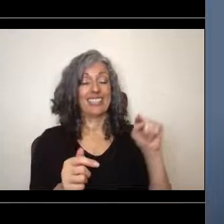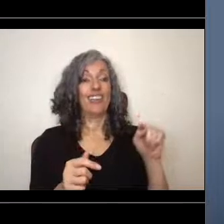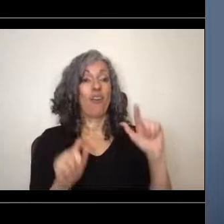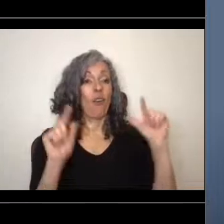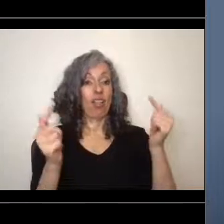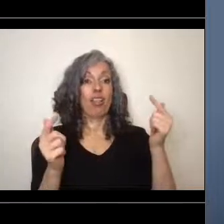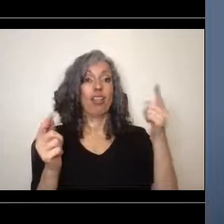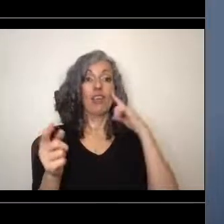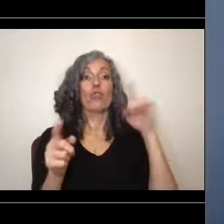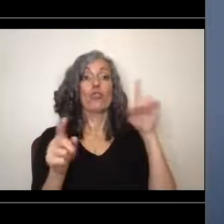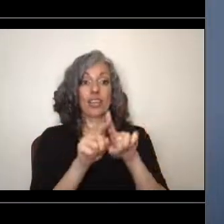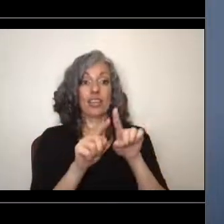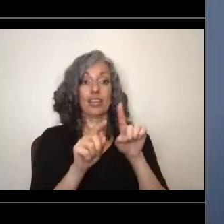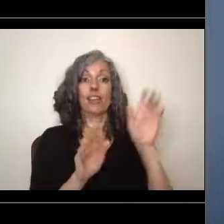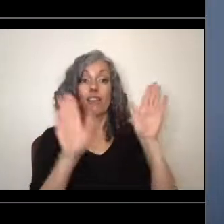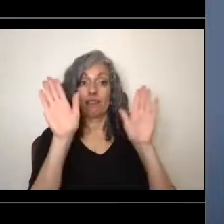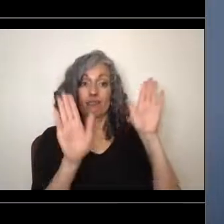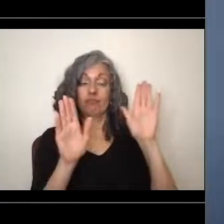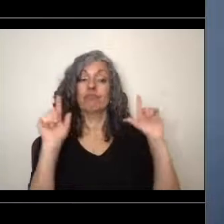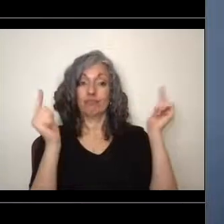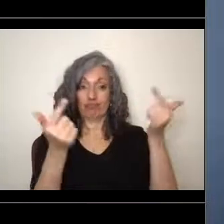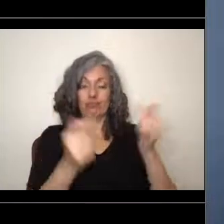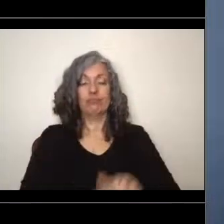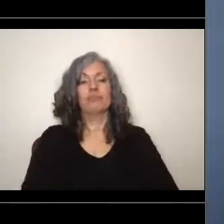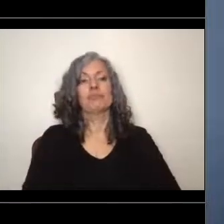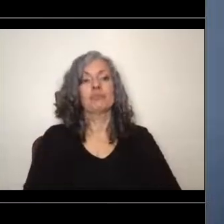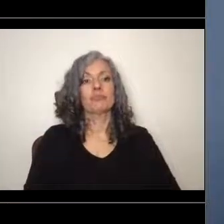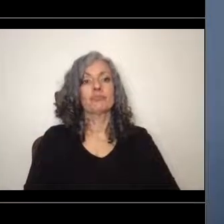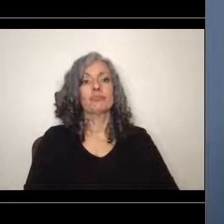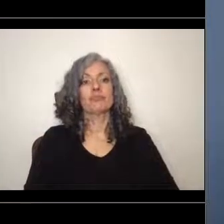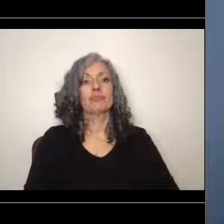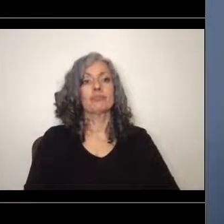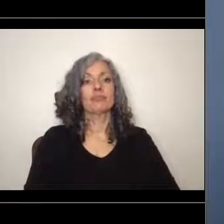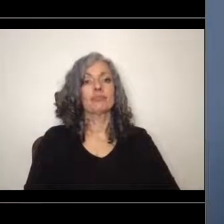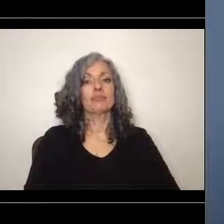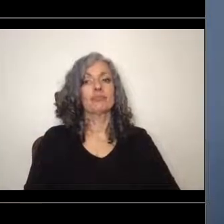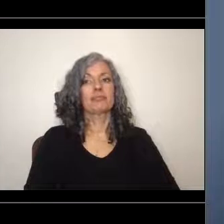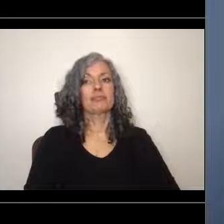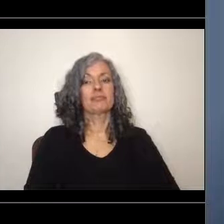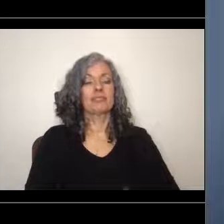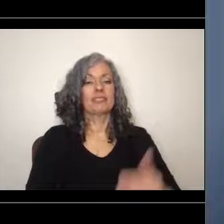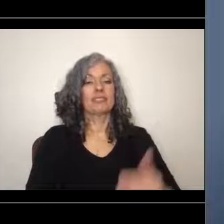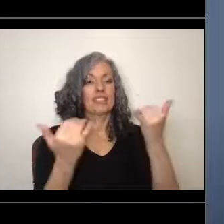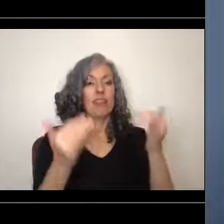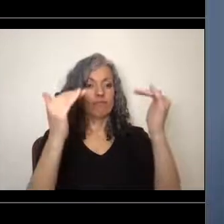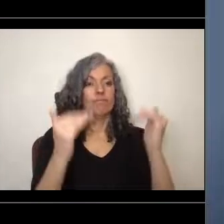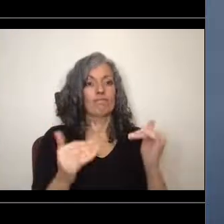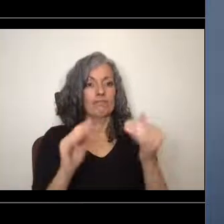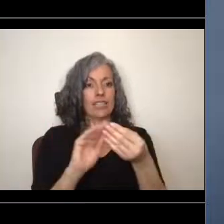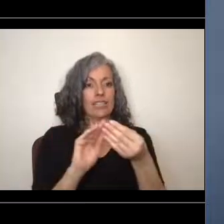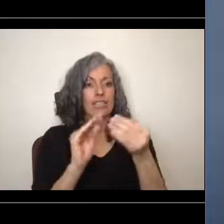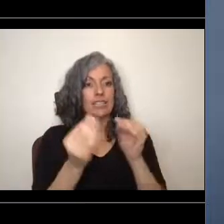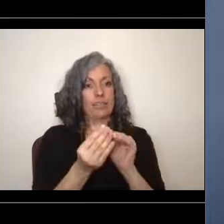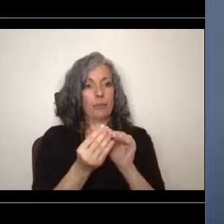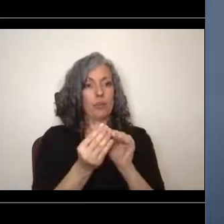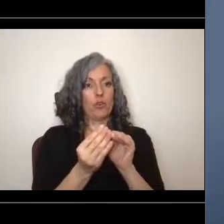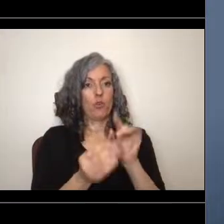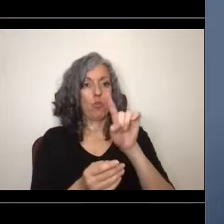Aye. Okay, we are now, we are now on items 100